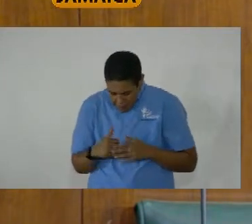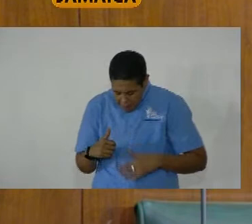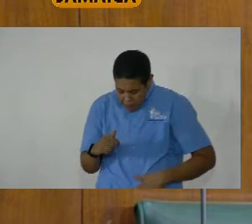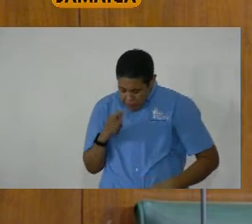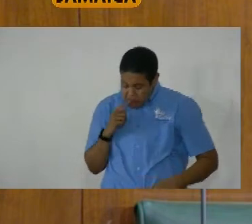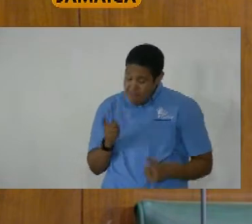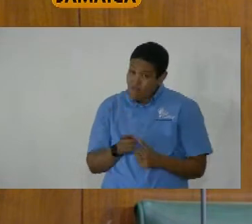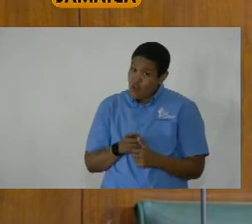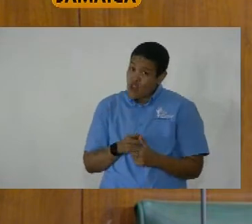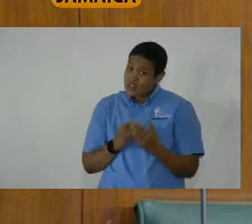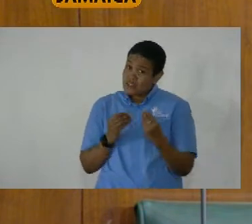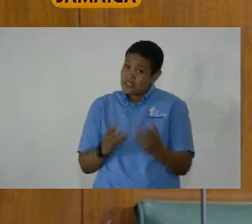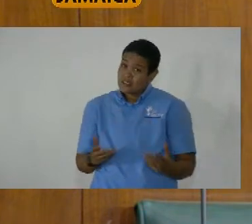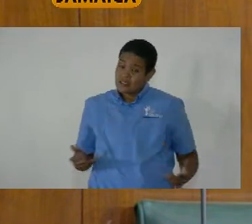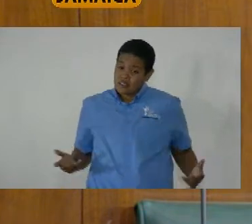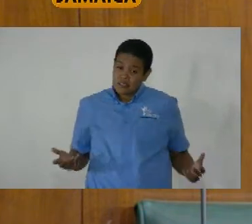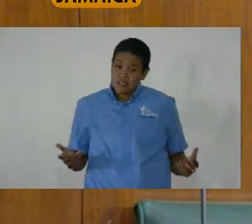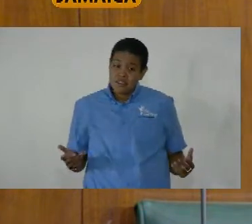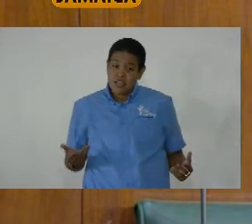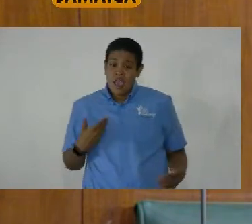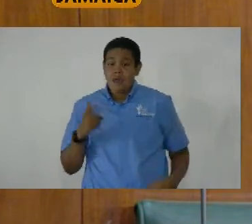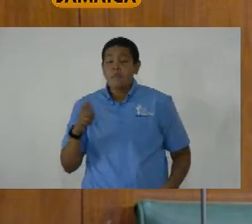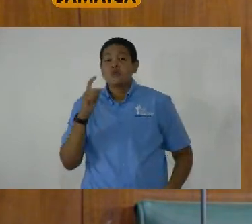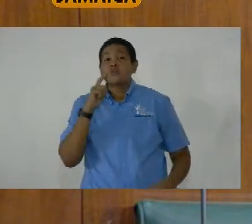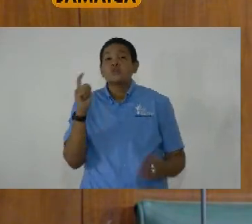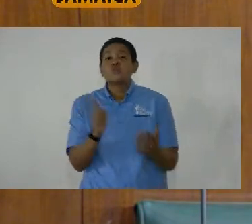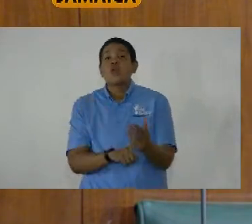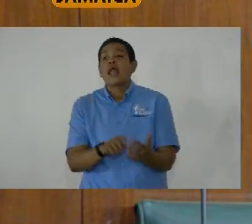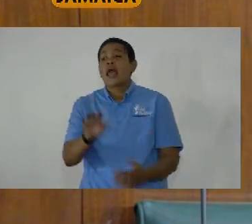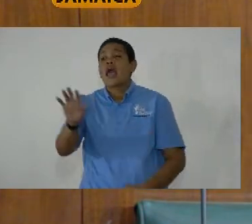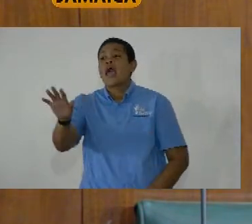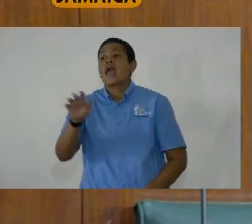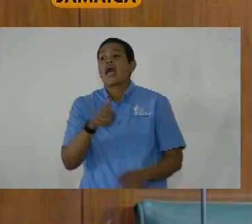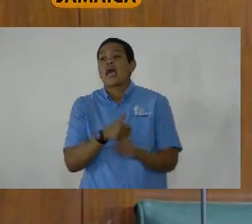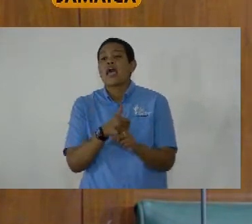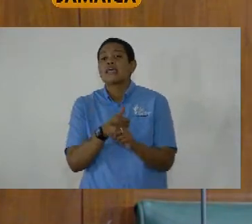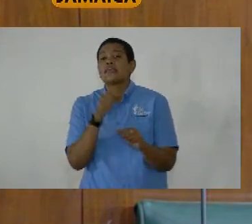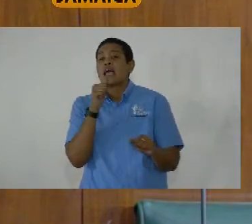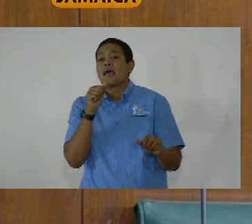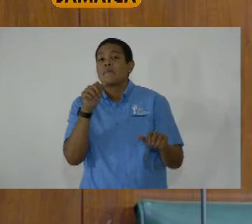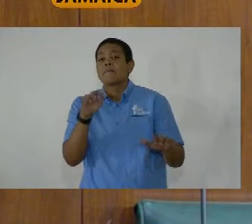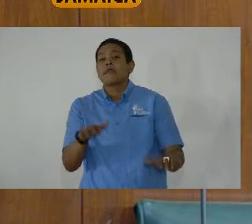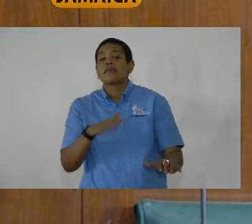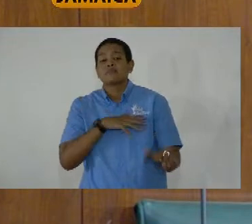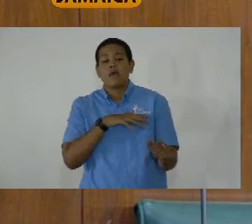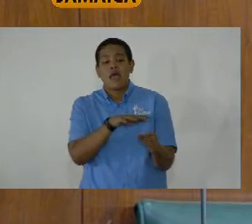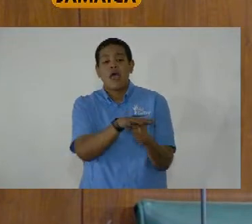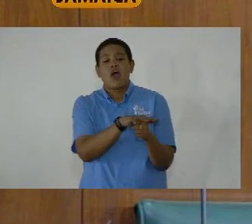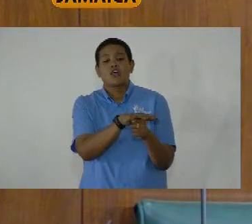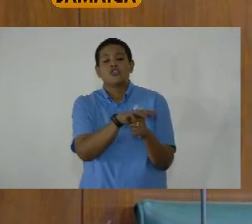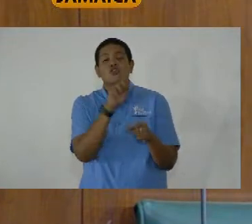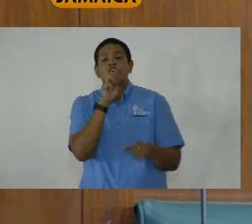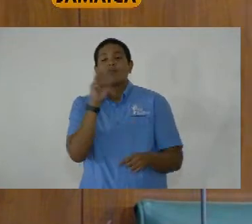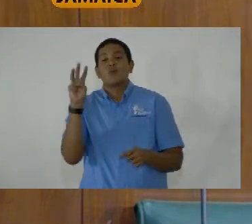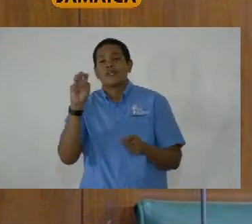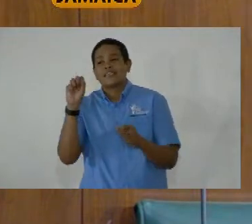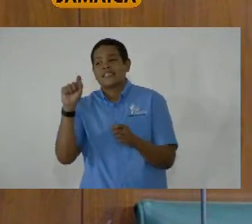First, Madam Speaker, I must recognize and bless up my constituents of Western St.